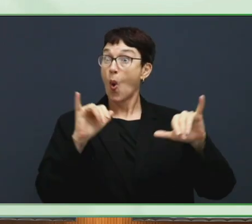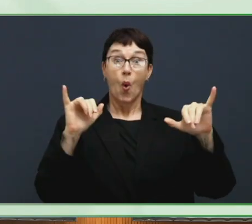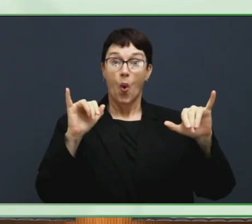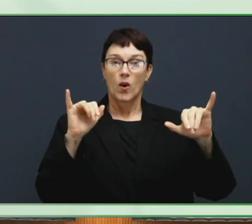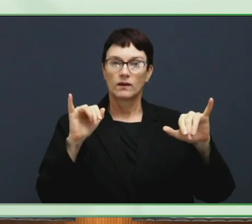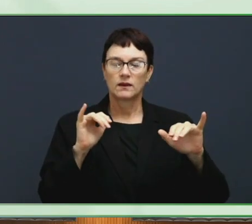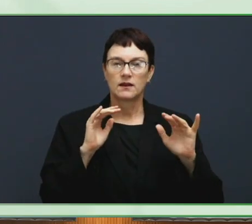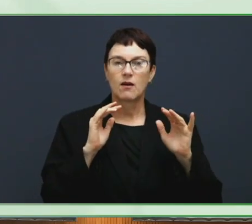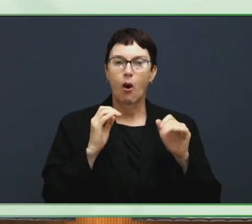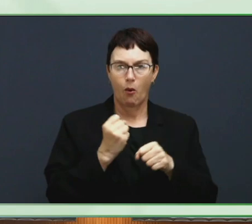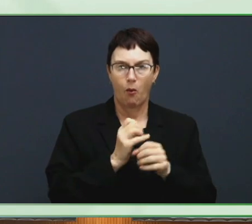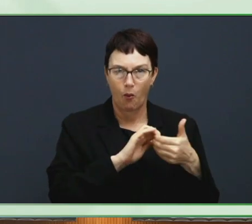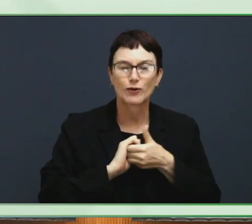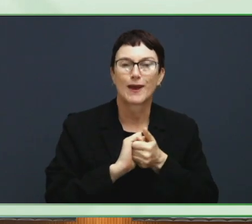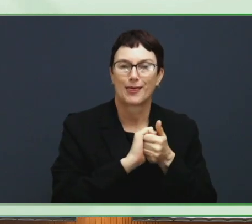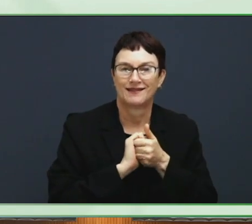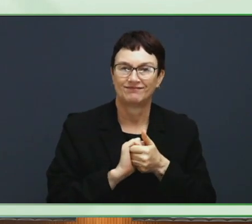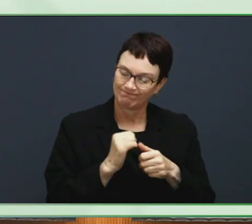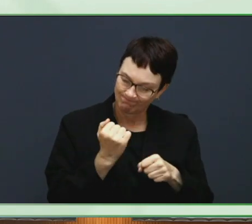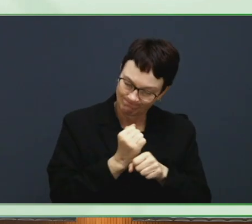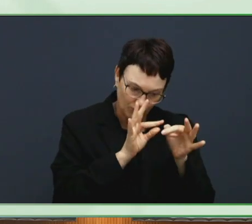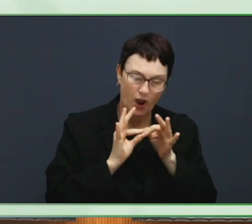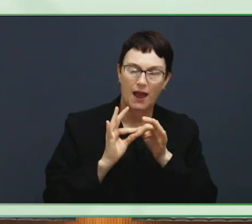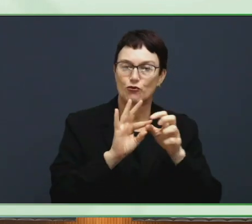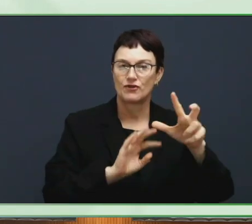As I said, all